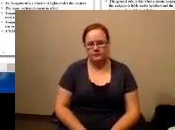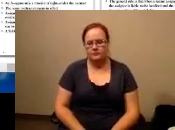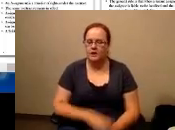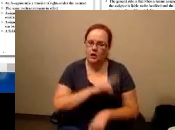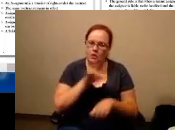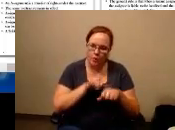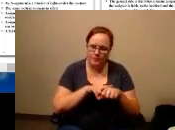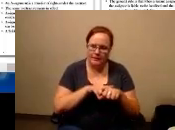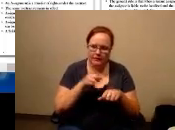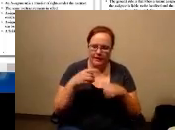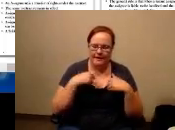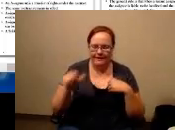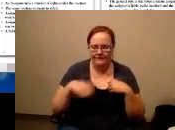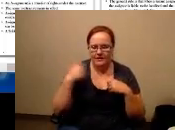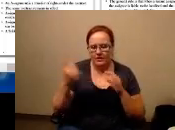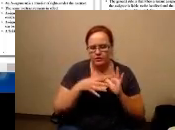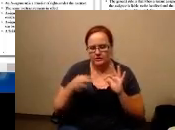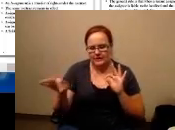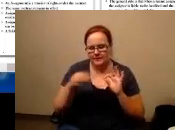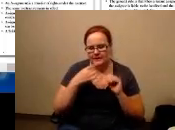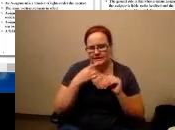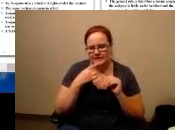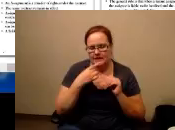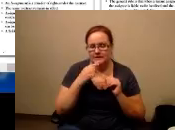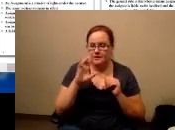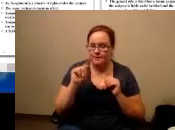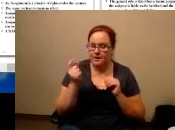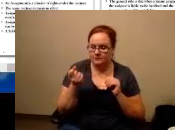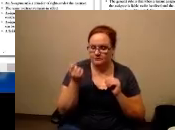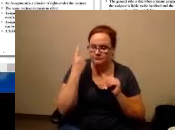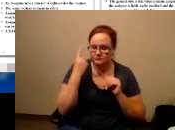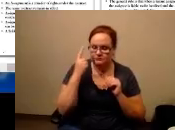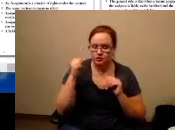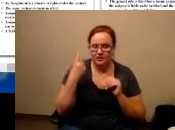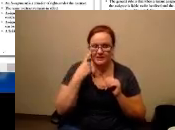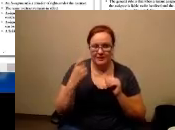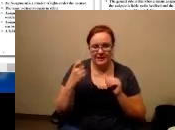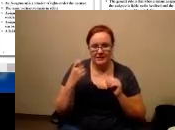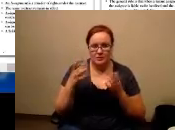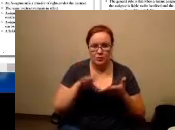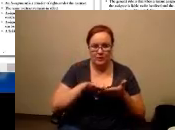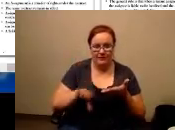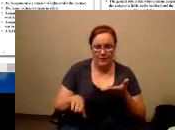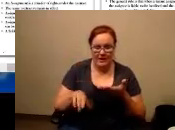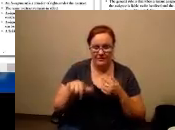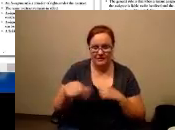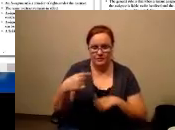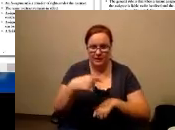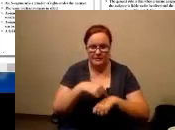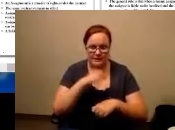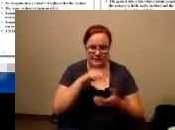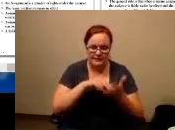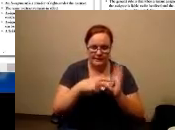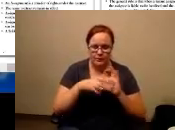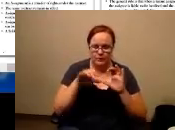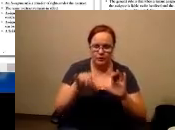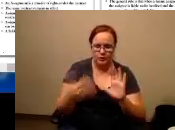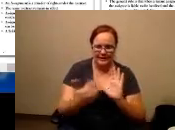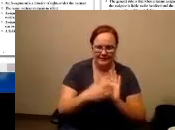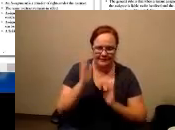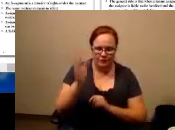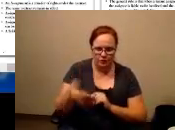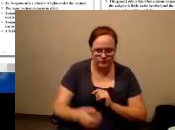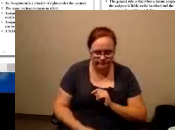Usually then they'll have another statement that says, but understand that just because we waive the breach once doesn't mean we'll do so in the